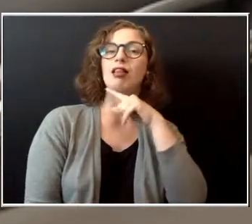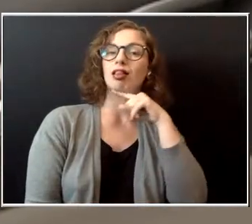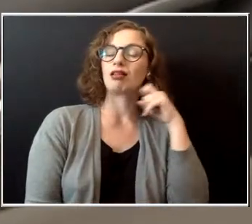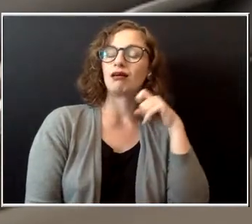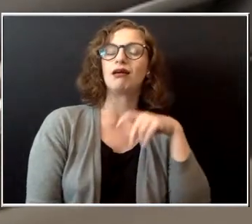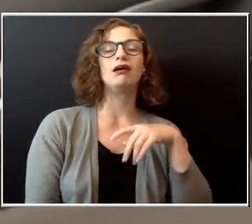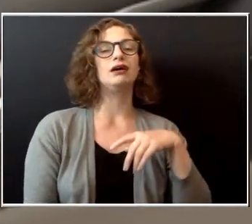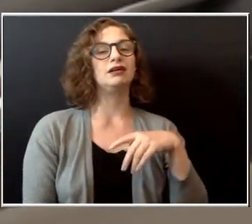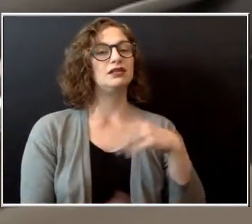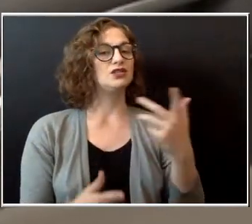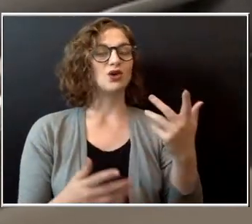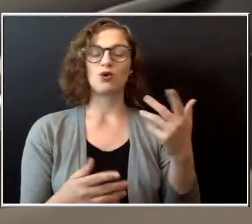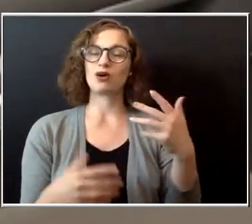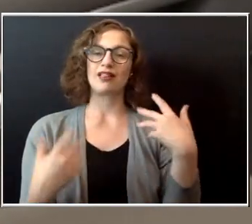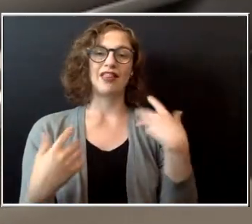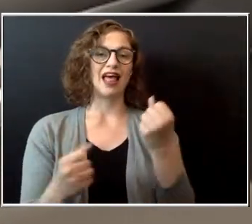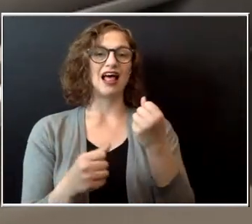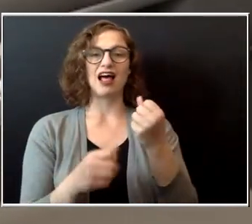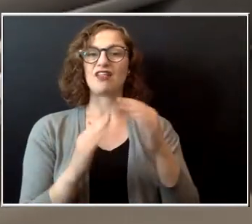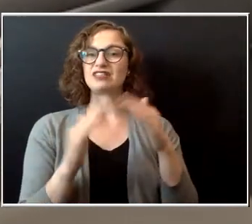yourself and your kids.